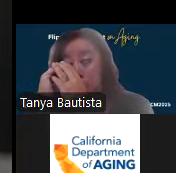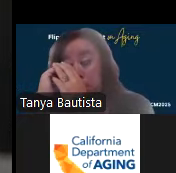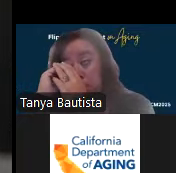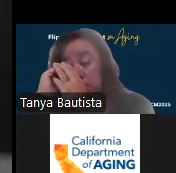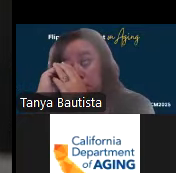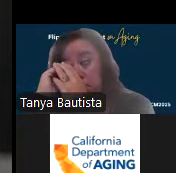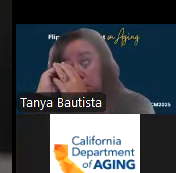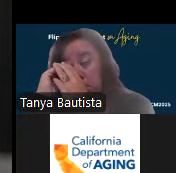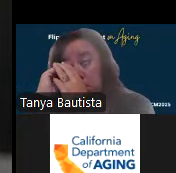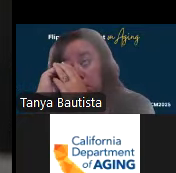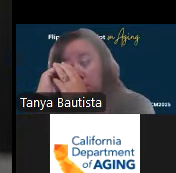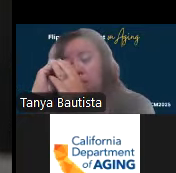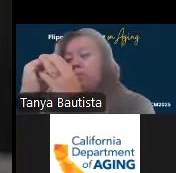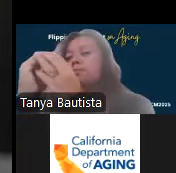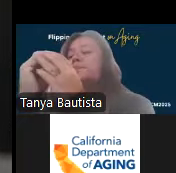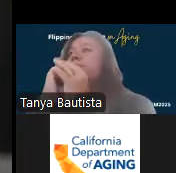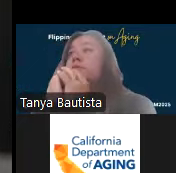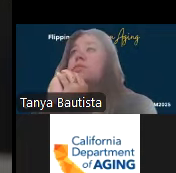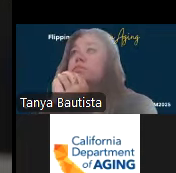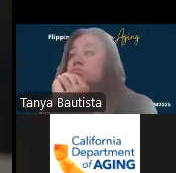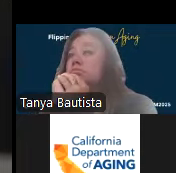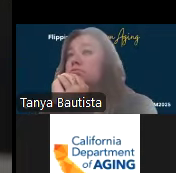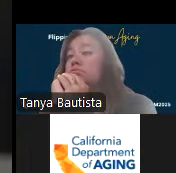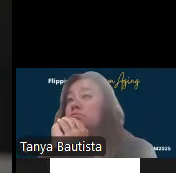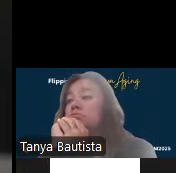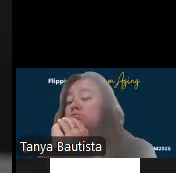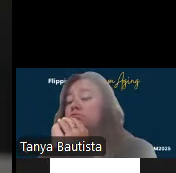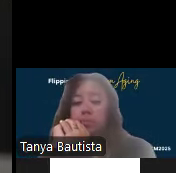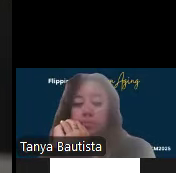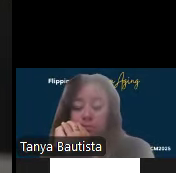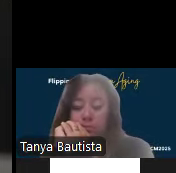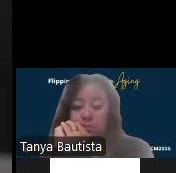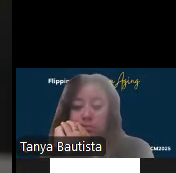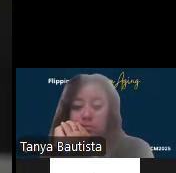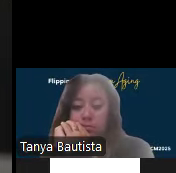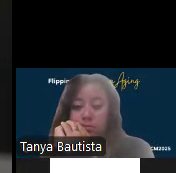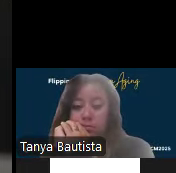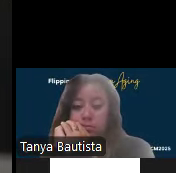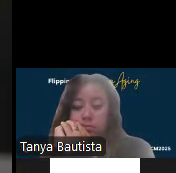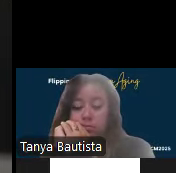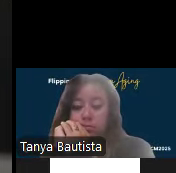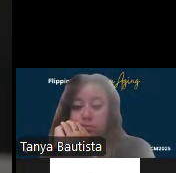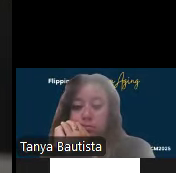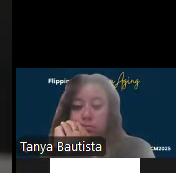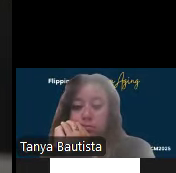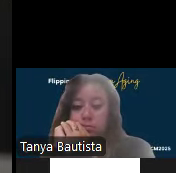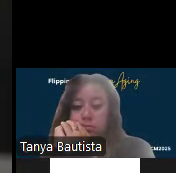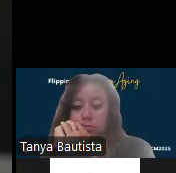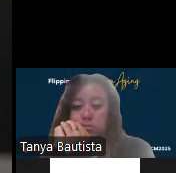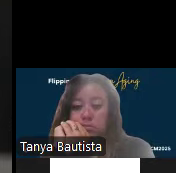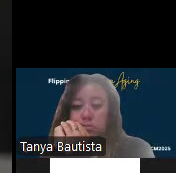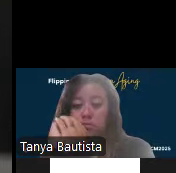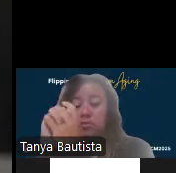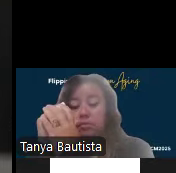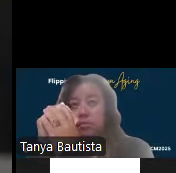whether it's memory, being able to express themselves, reasoning, is now affecting their ability to function in their